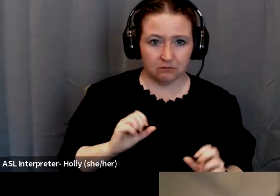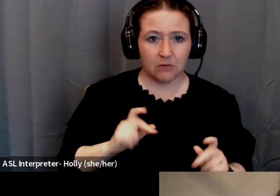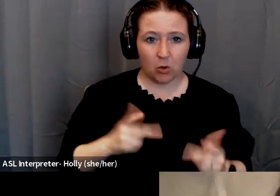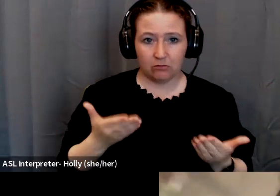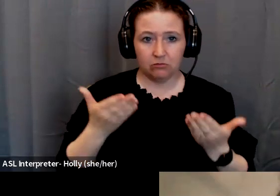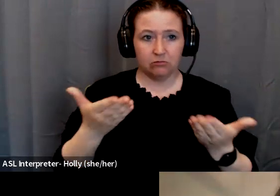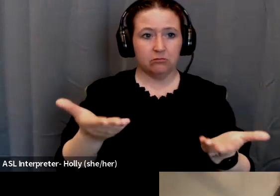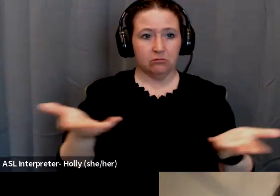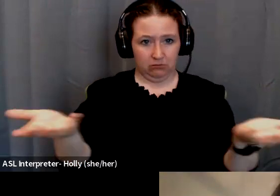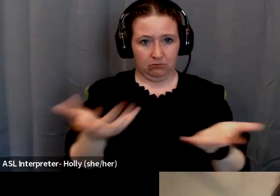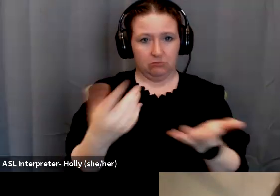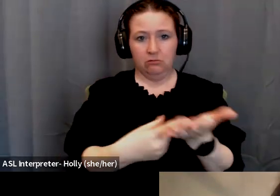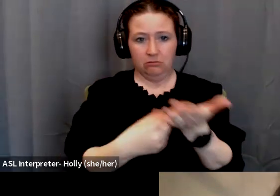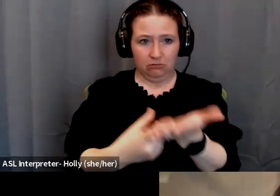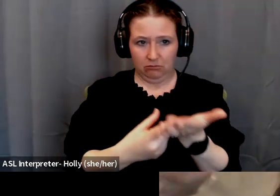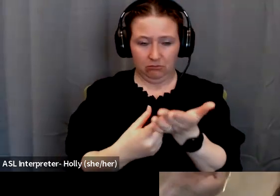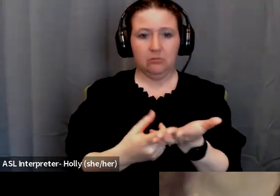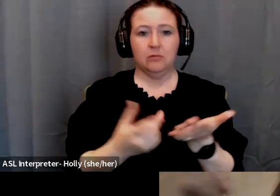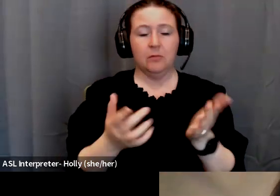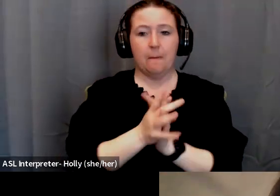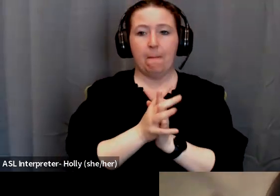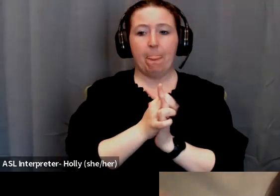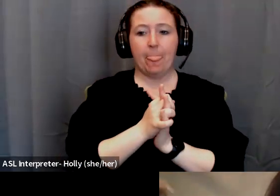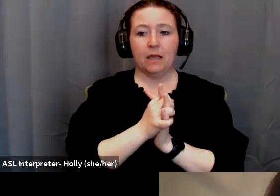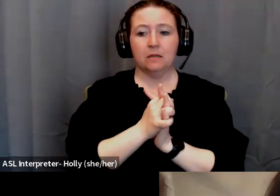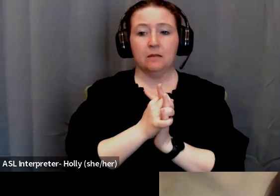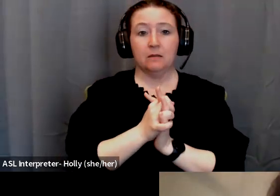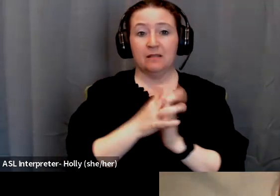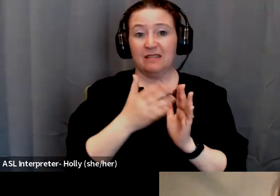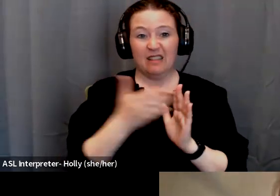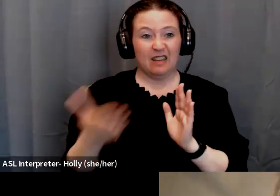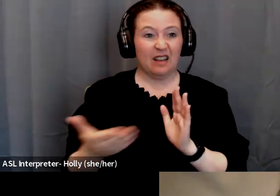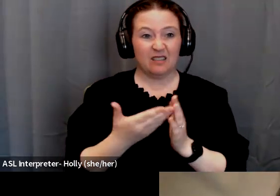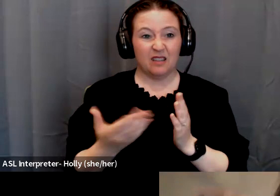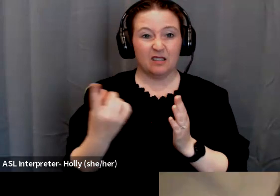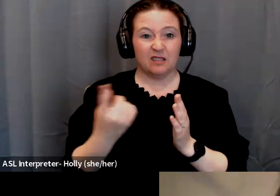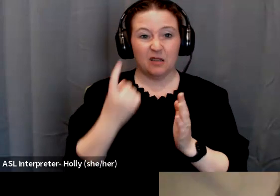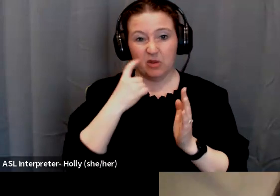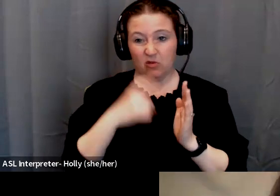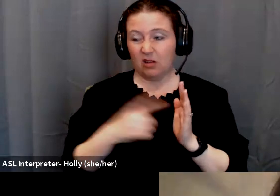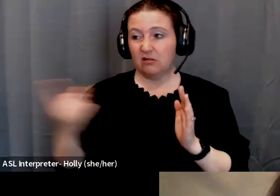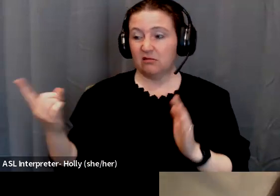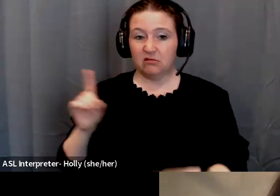floor. Now we're going to talk about it. And the very next thing is somebody gets recognized at the next